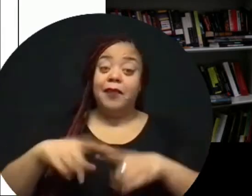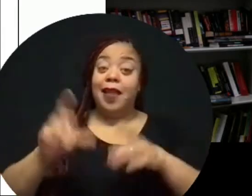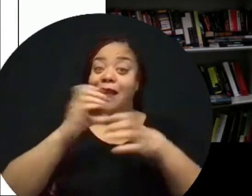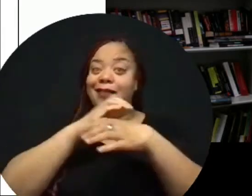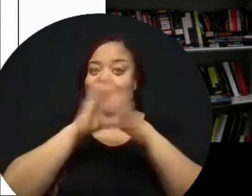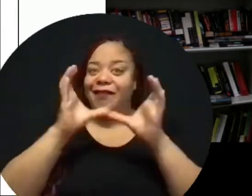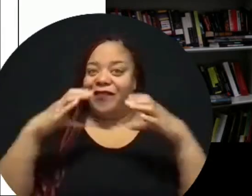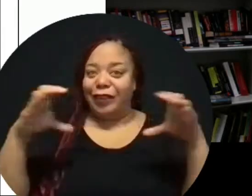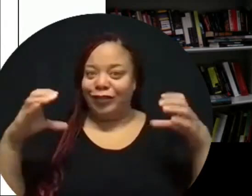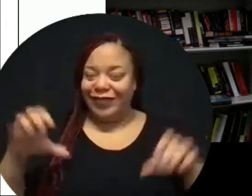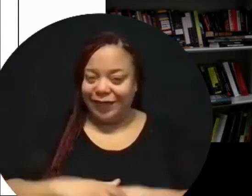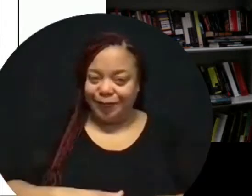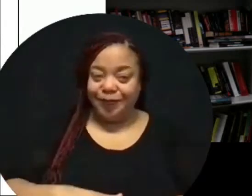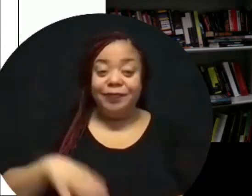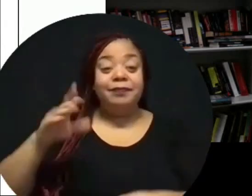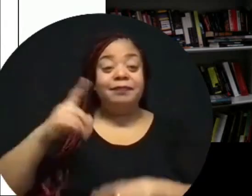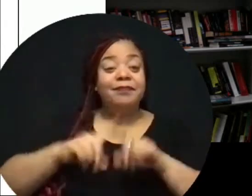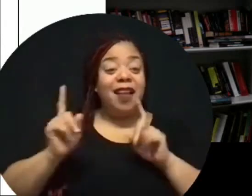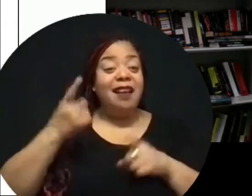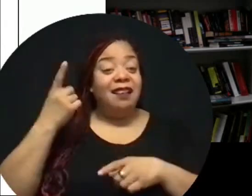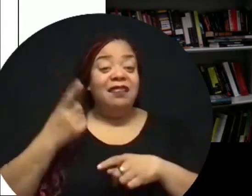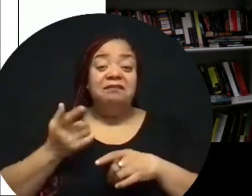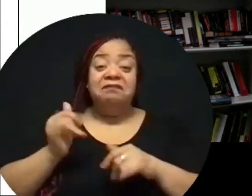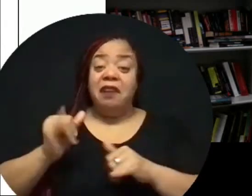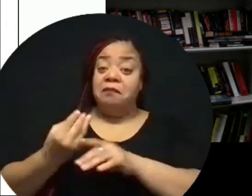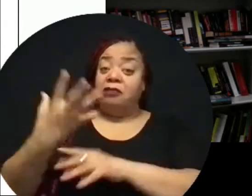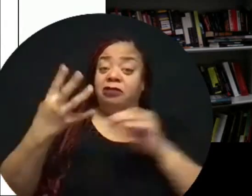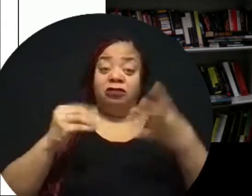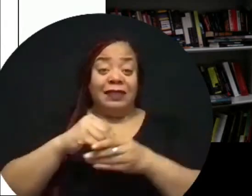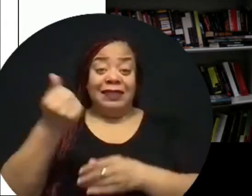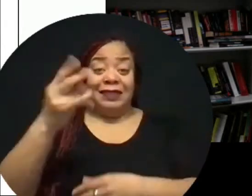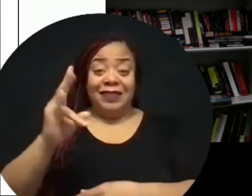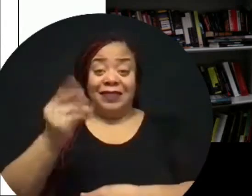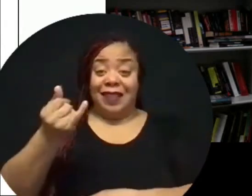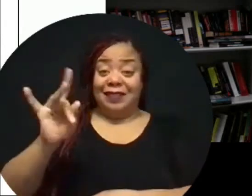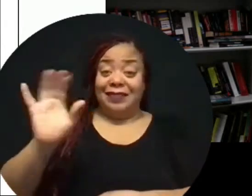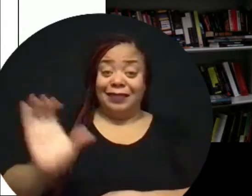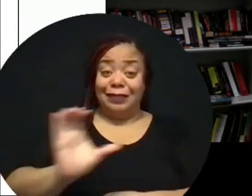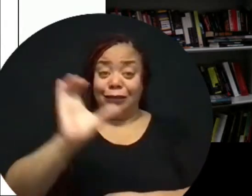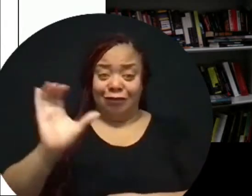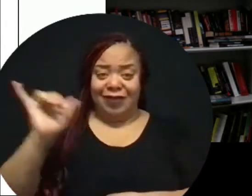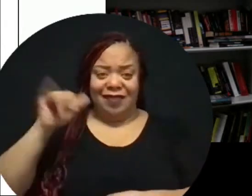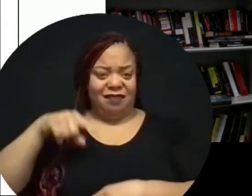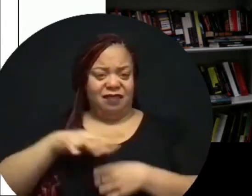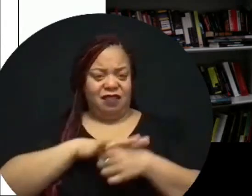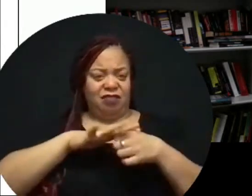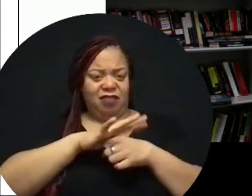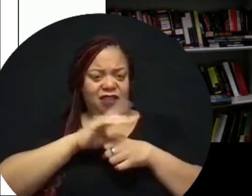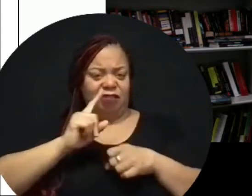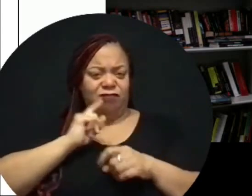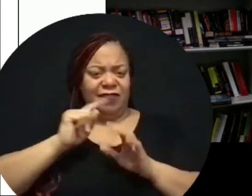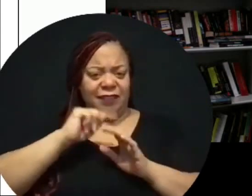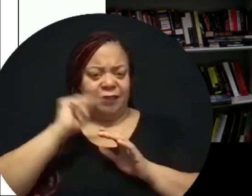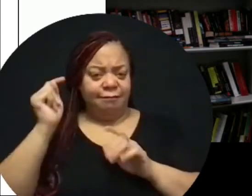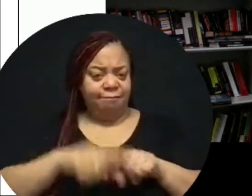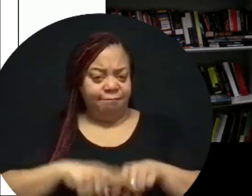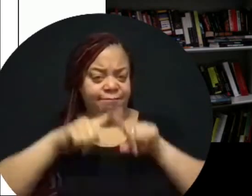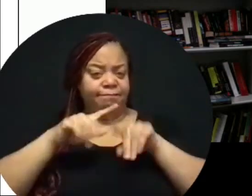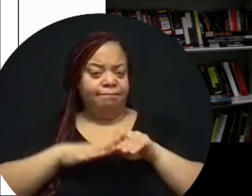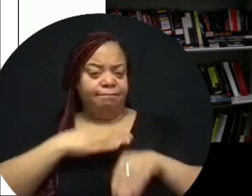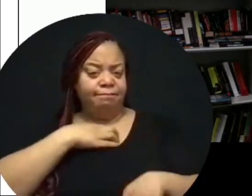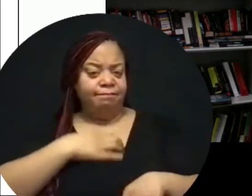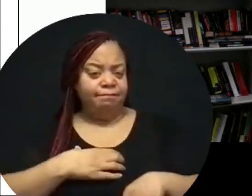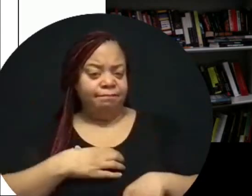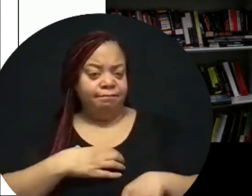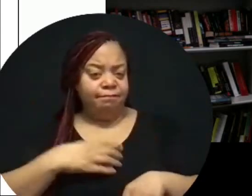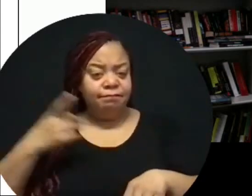the kind of physical malleability and plasticity of enslaved people's